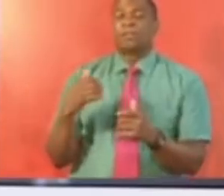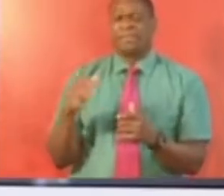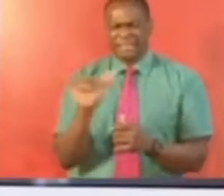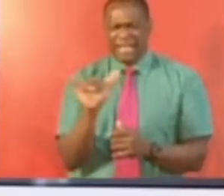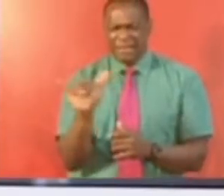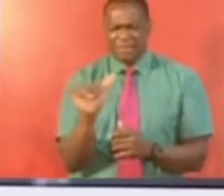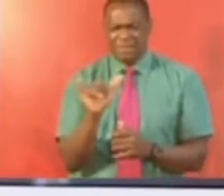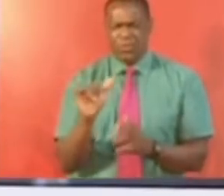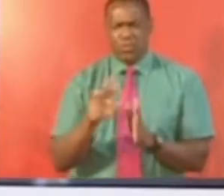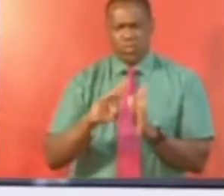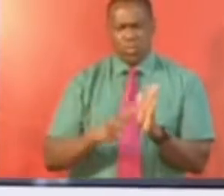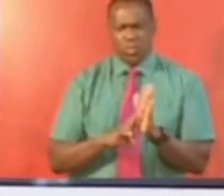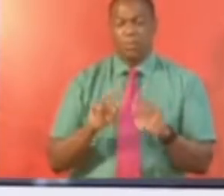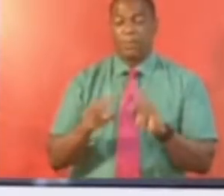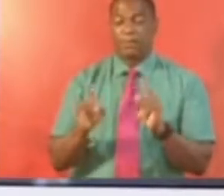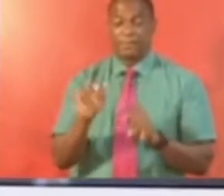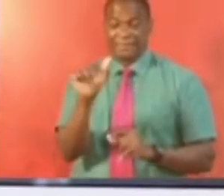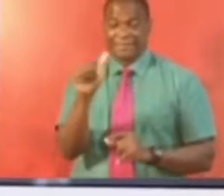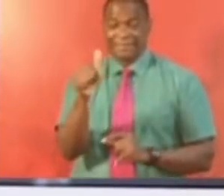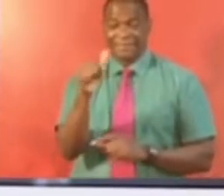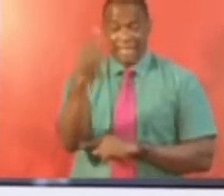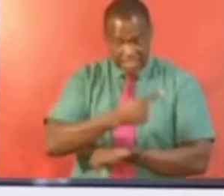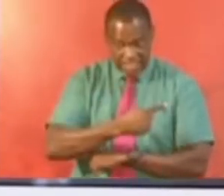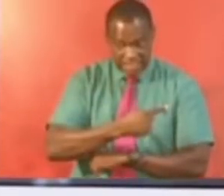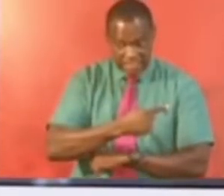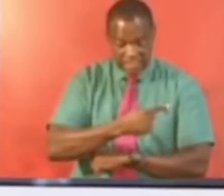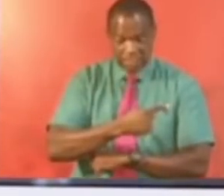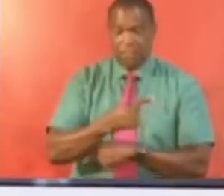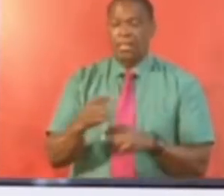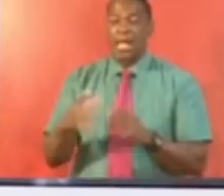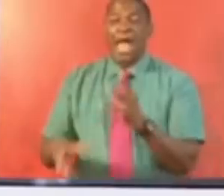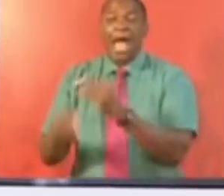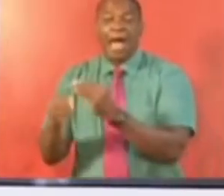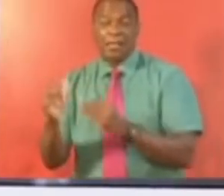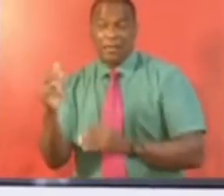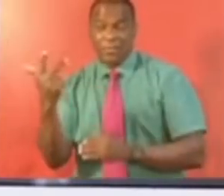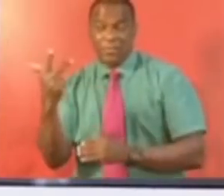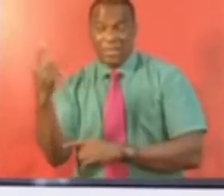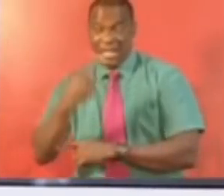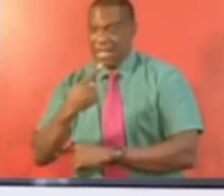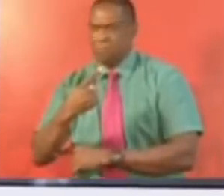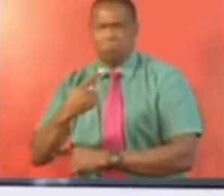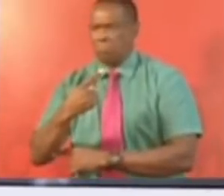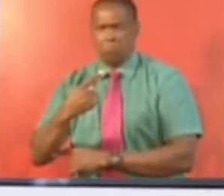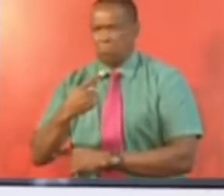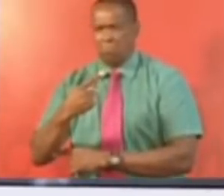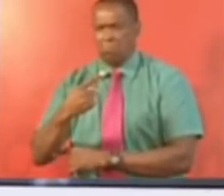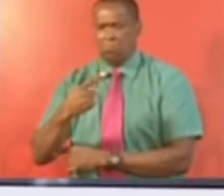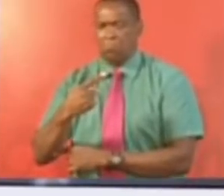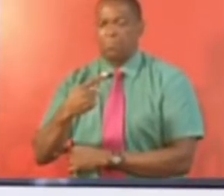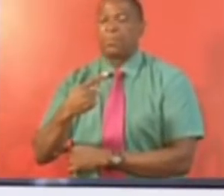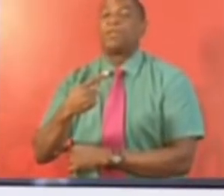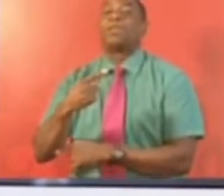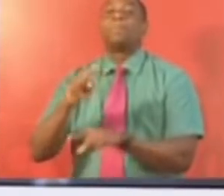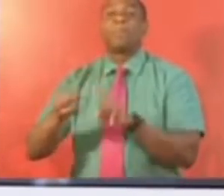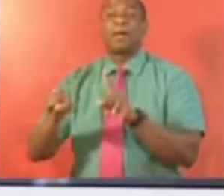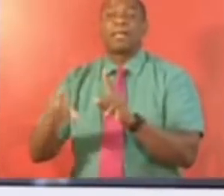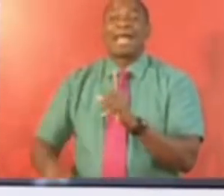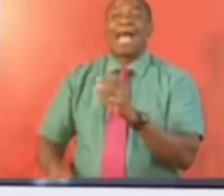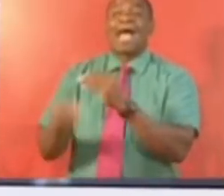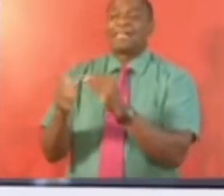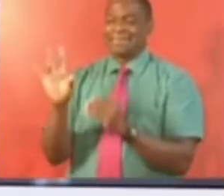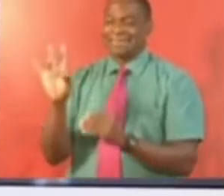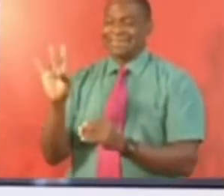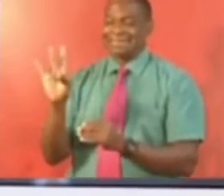test. We don't add the 3 days asymptomatic because you would have been asymptomatic from the start. We are adding 7 additional days based on what